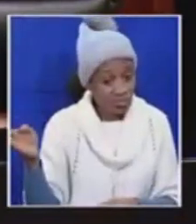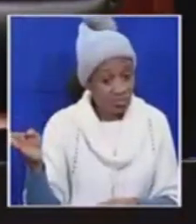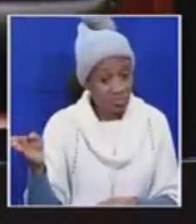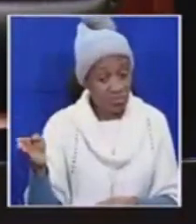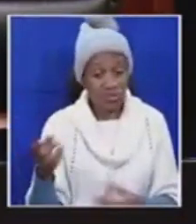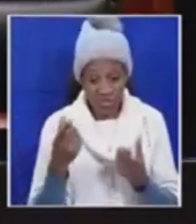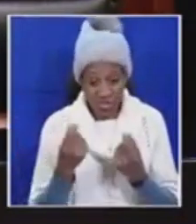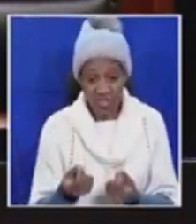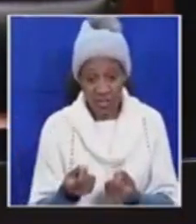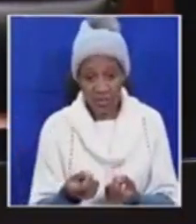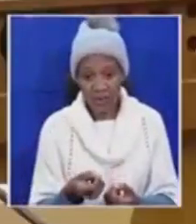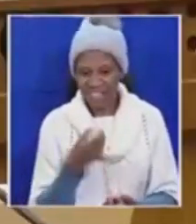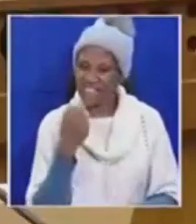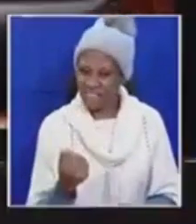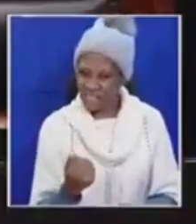that sort?